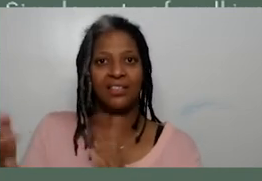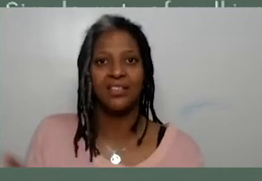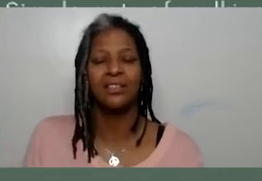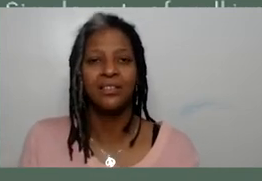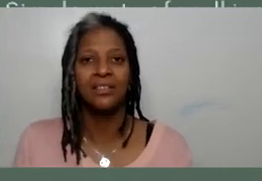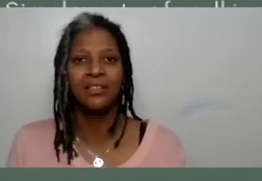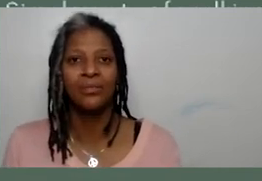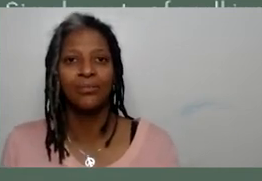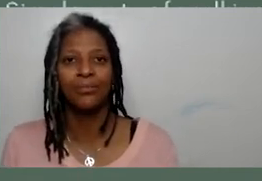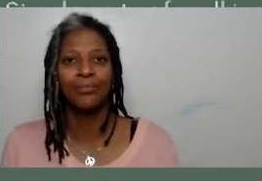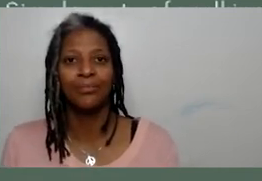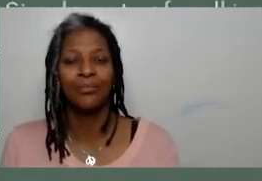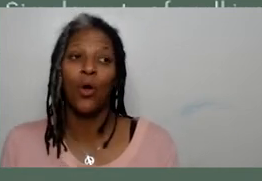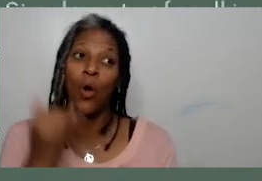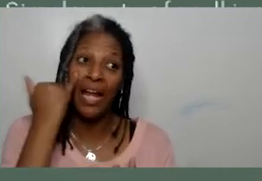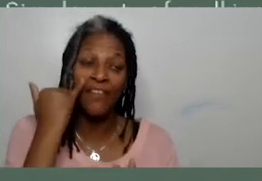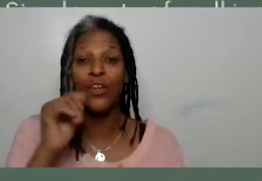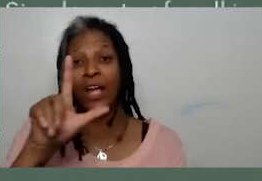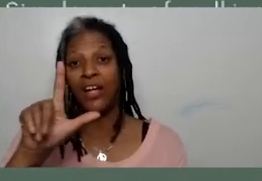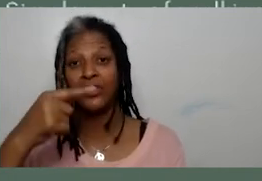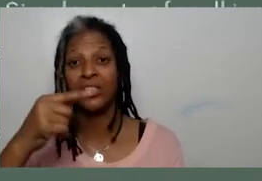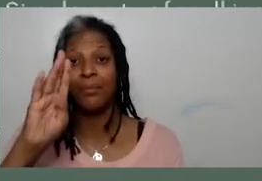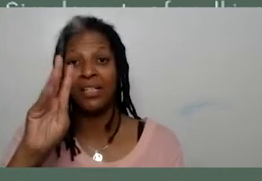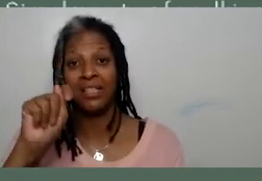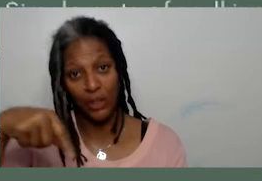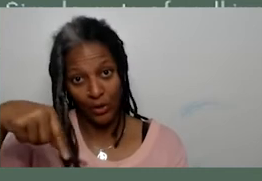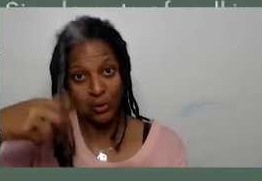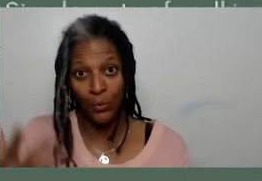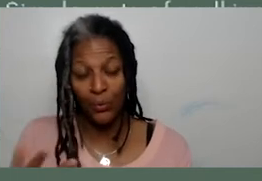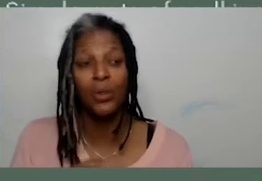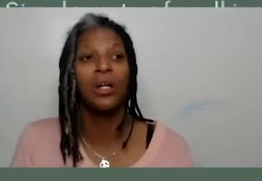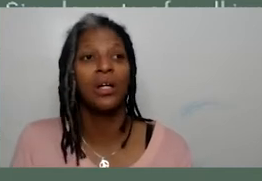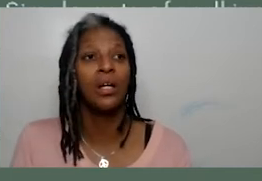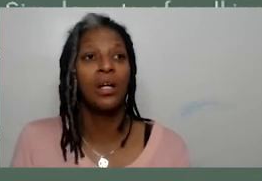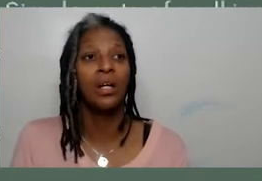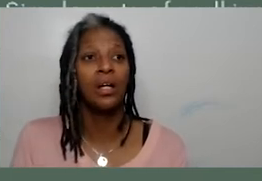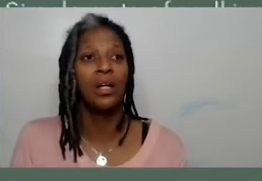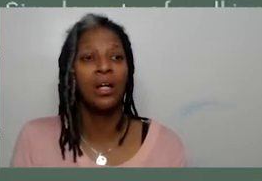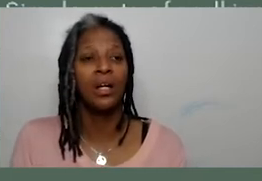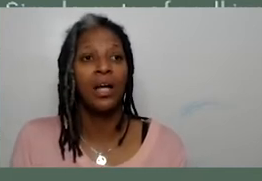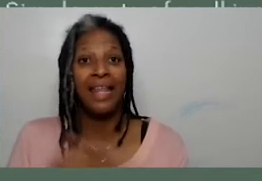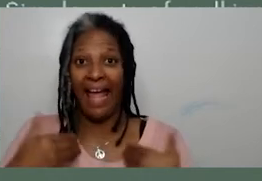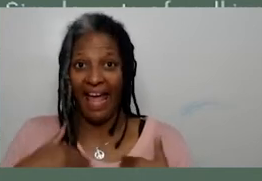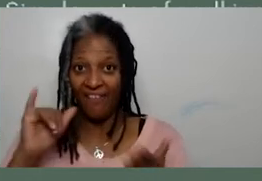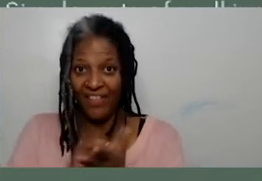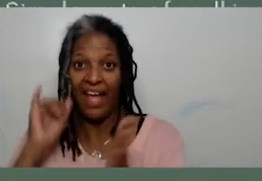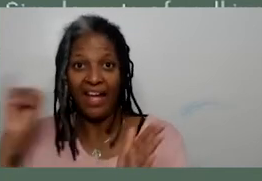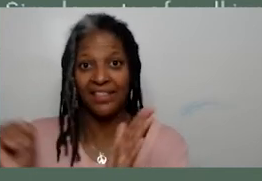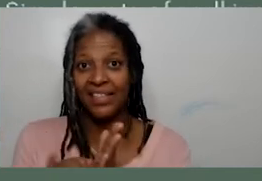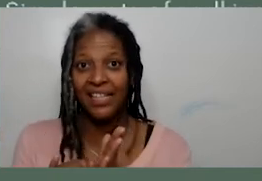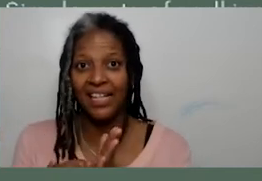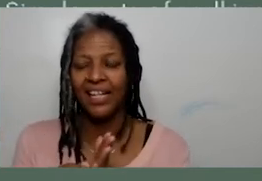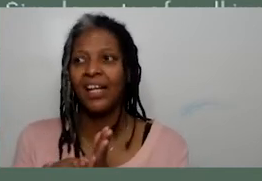look at like being LGBTQ, this can vary for a lot of folks. But if I'm navigating through the world with this identity and trying to figure